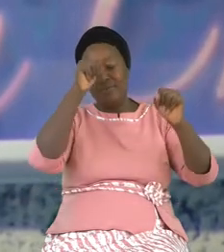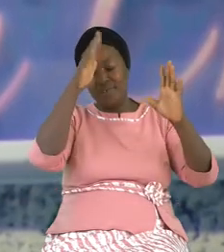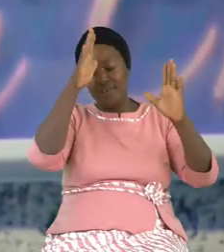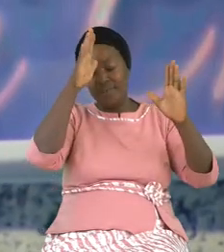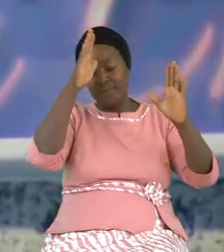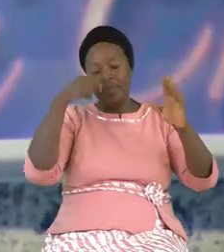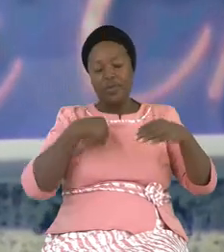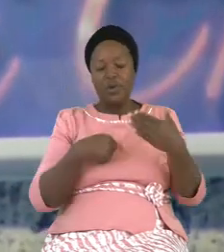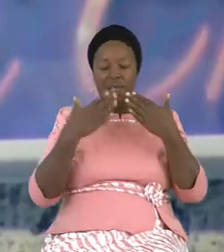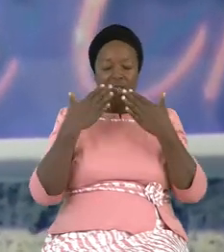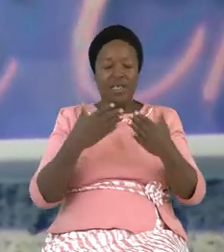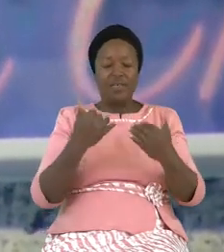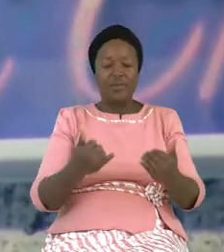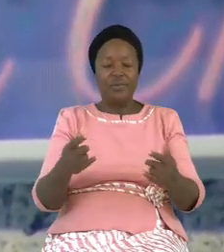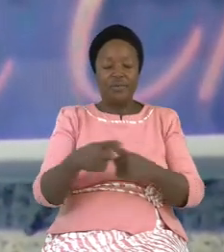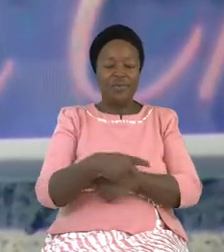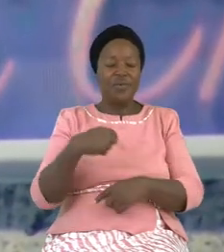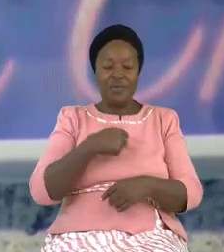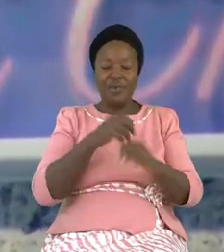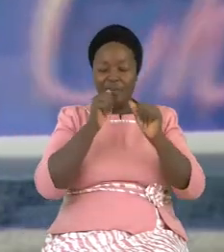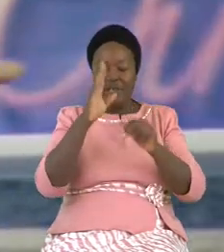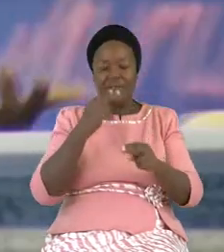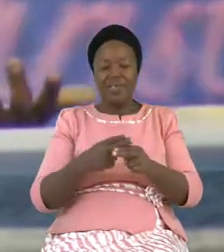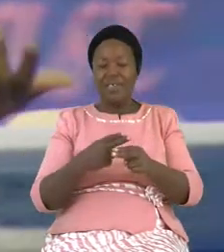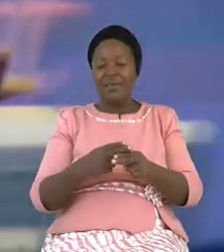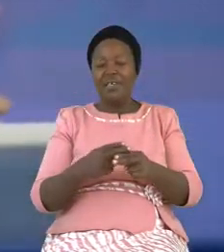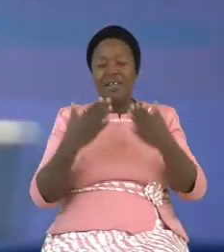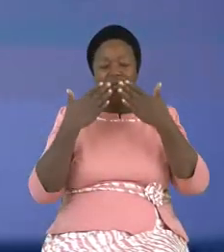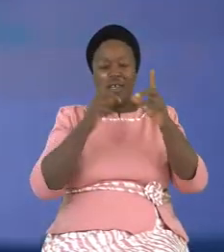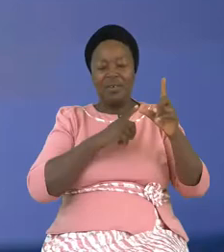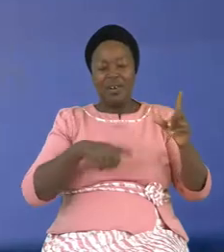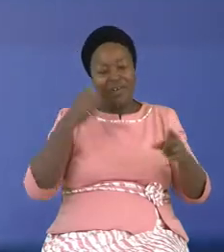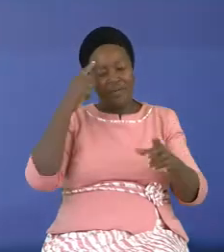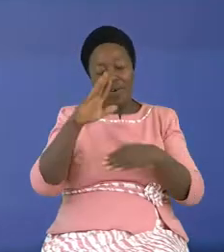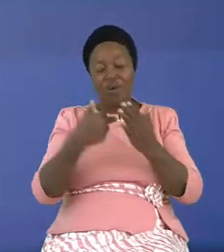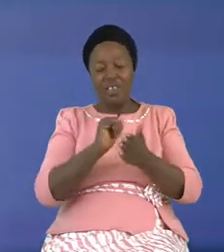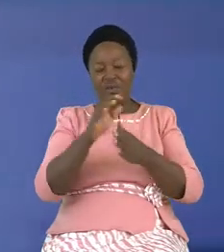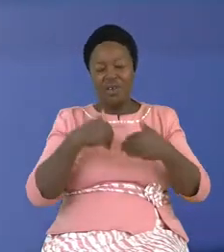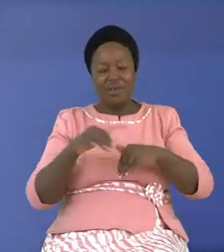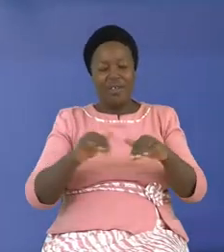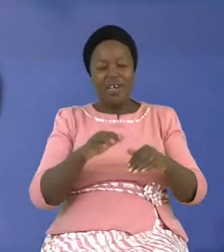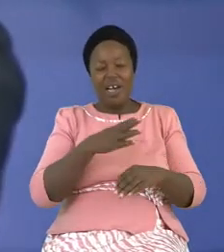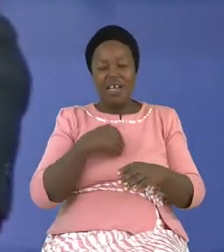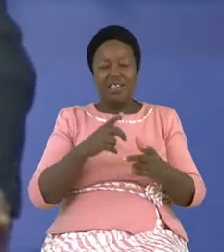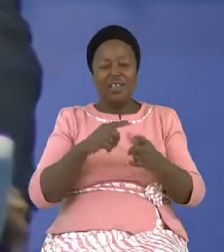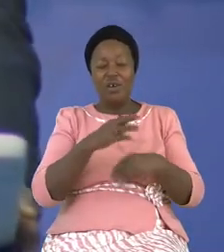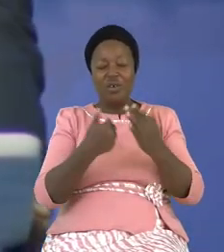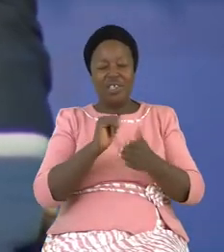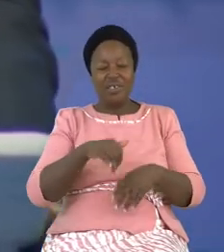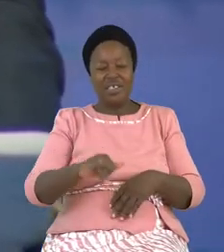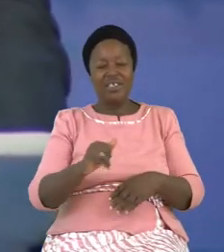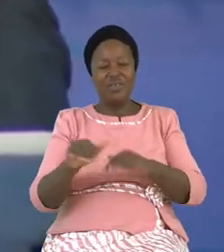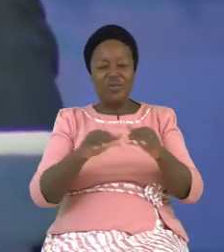thank you today. We bless your name. Thank you, Lord, for all that you have done and all you are still doing. I'm